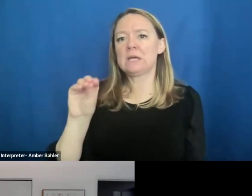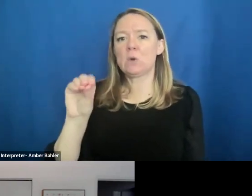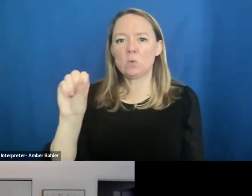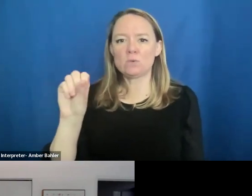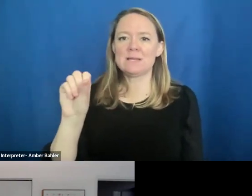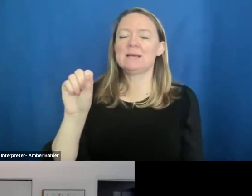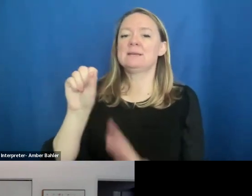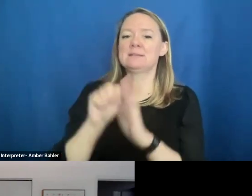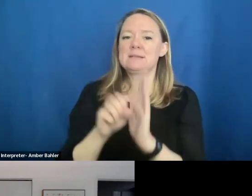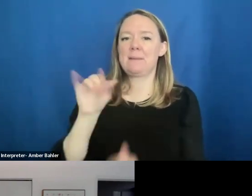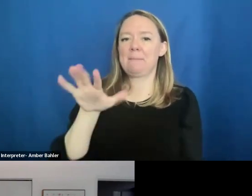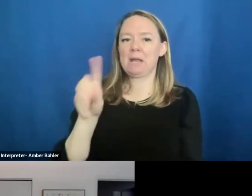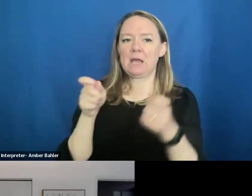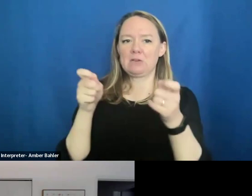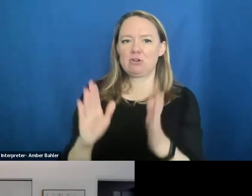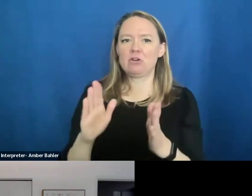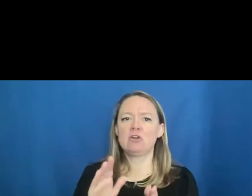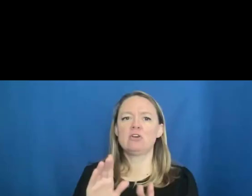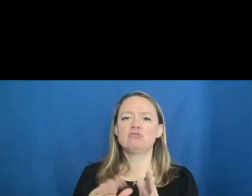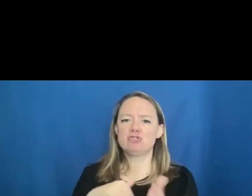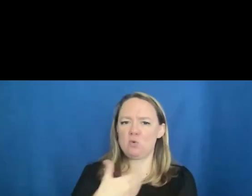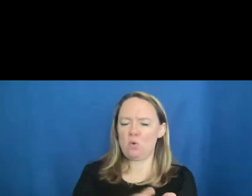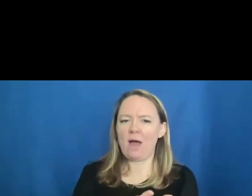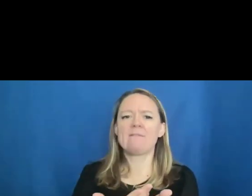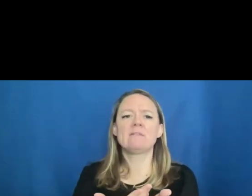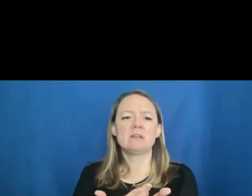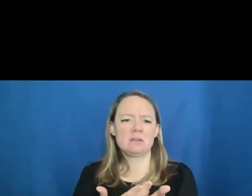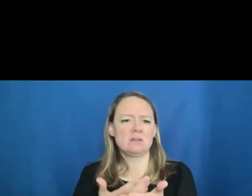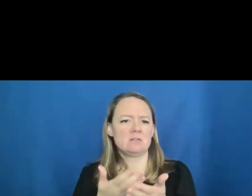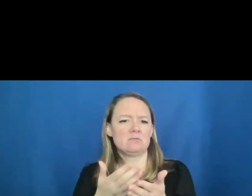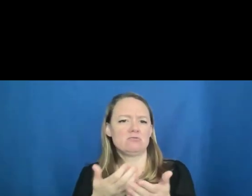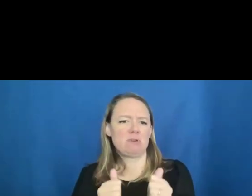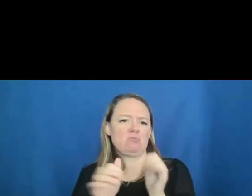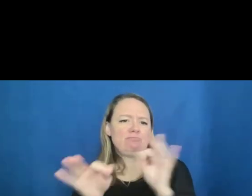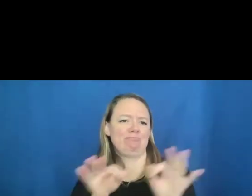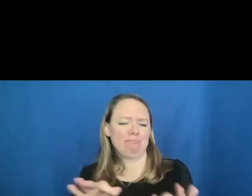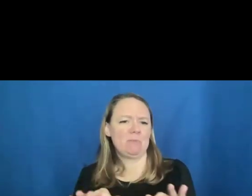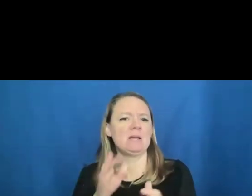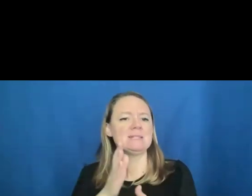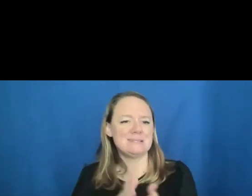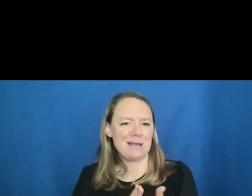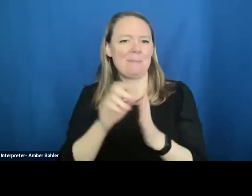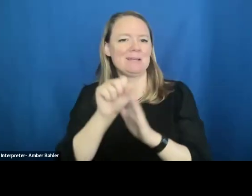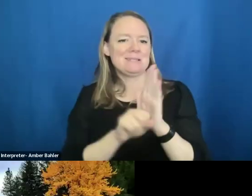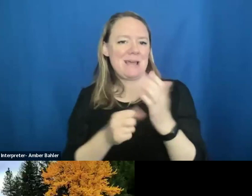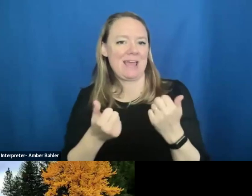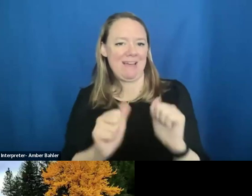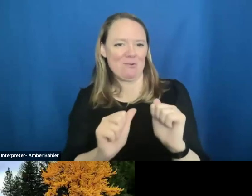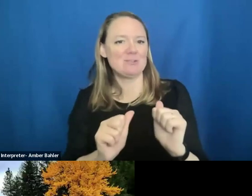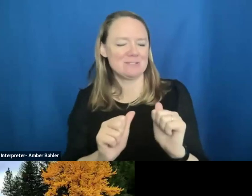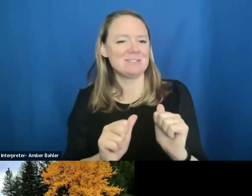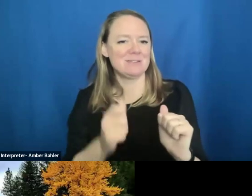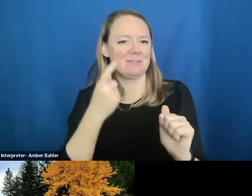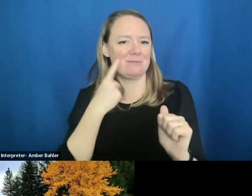state efforts to address substance use disorder. And there are no slides accompanying this presentation. Dr. Fotinos.